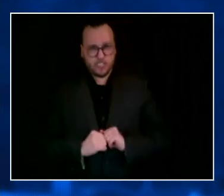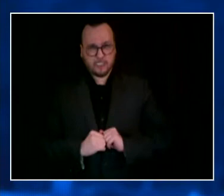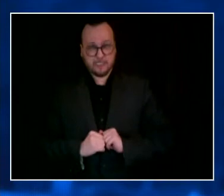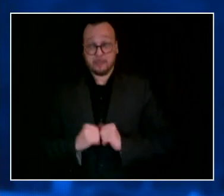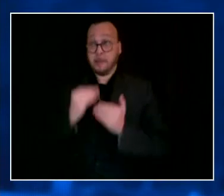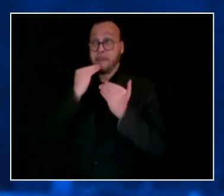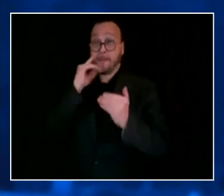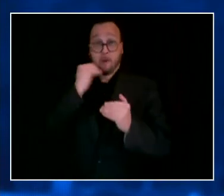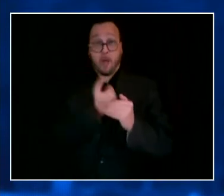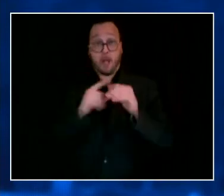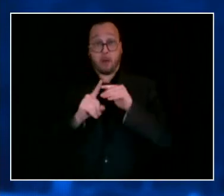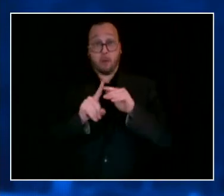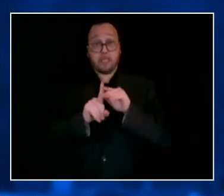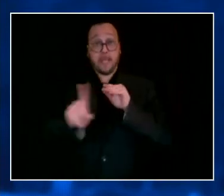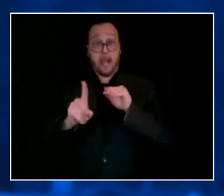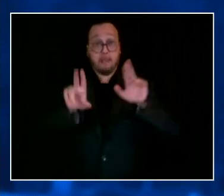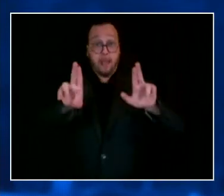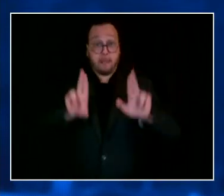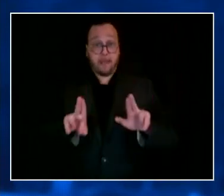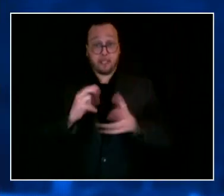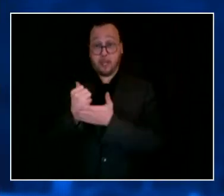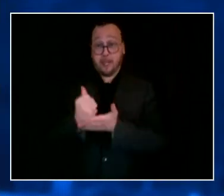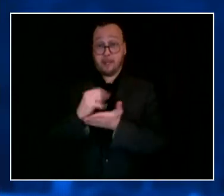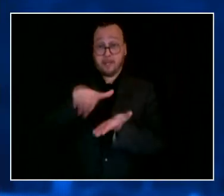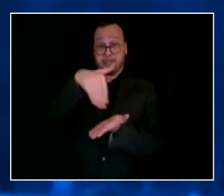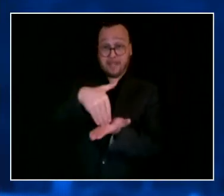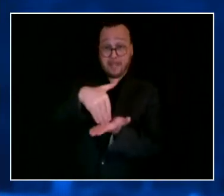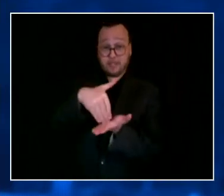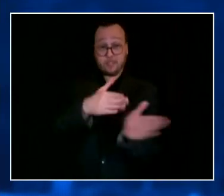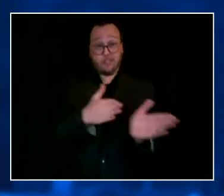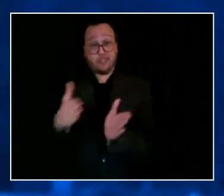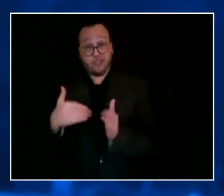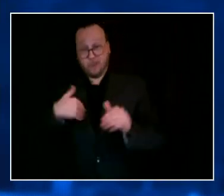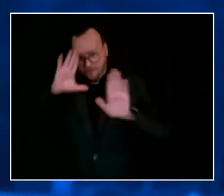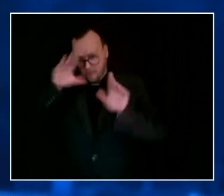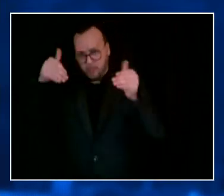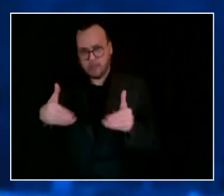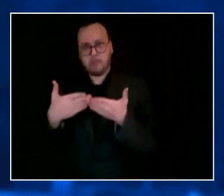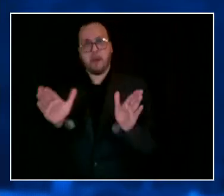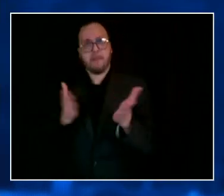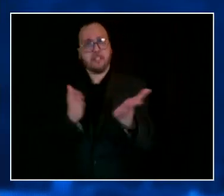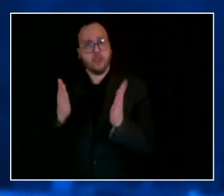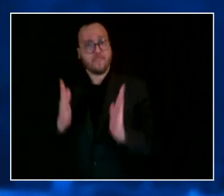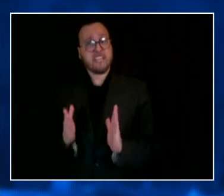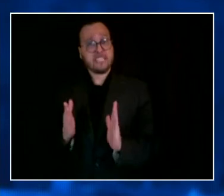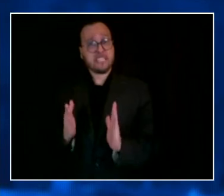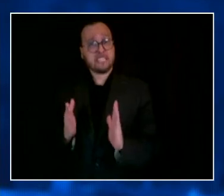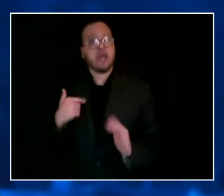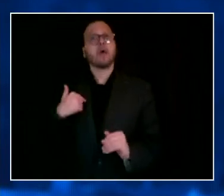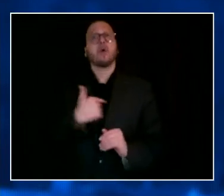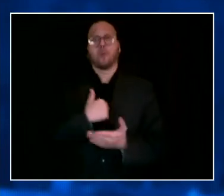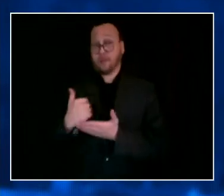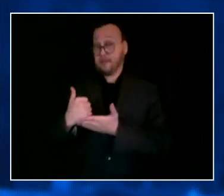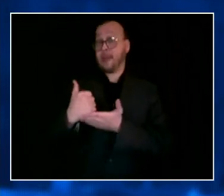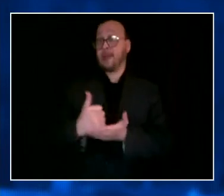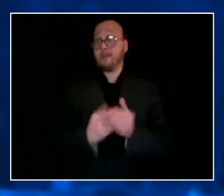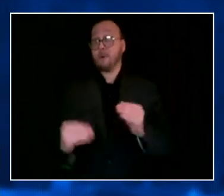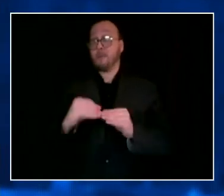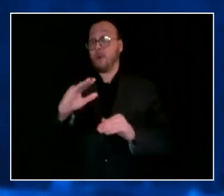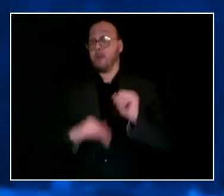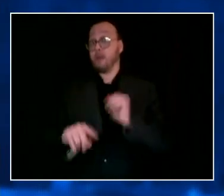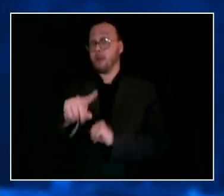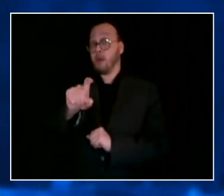Asylum Application Help Center and our dedicated public service, we have helped more than